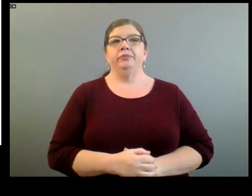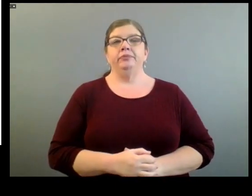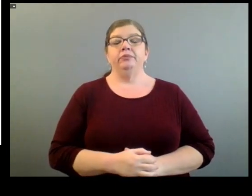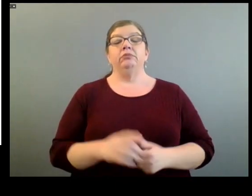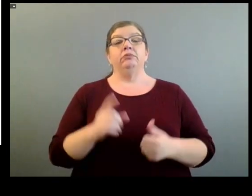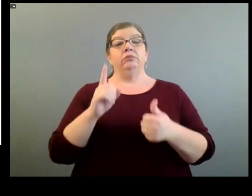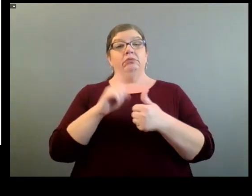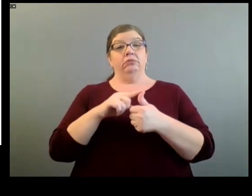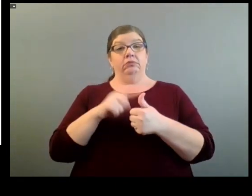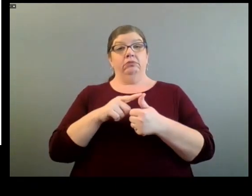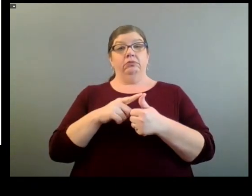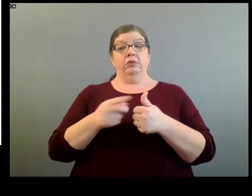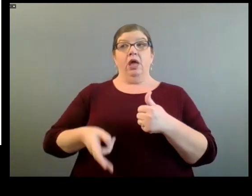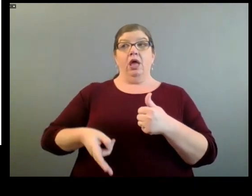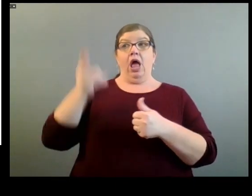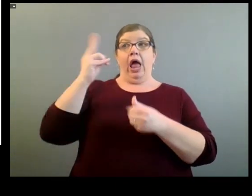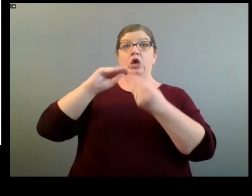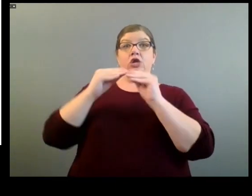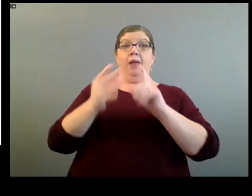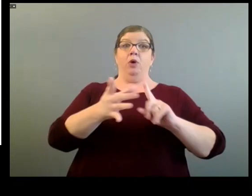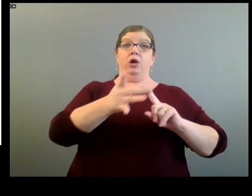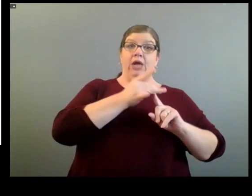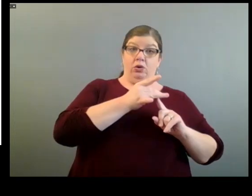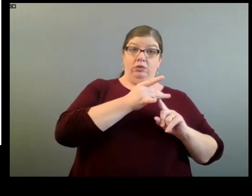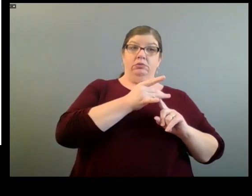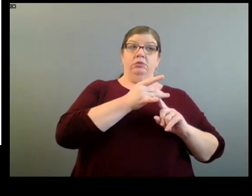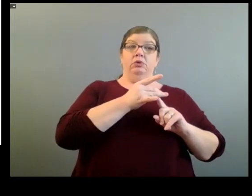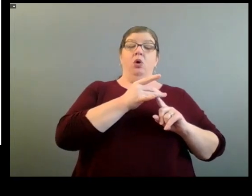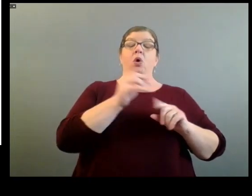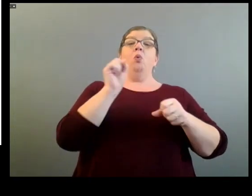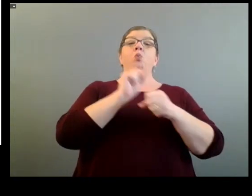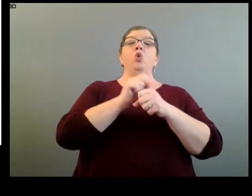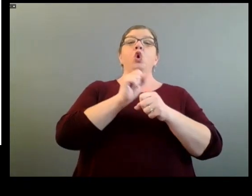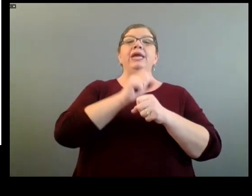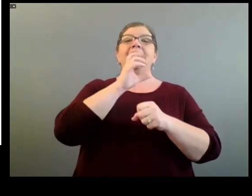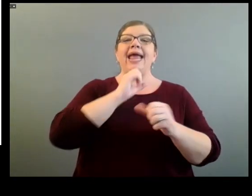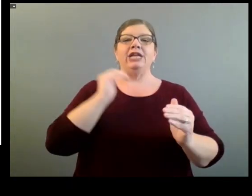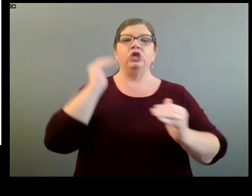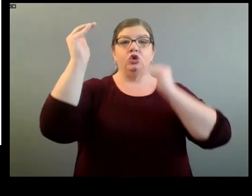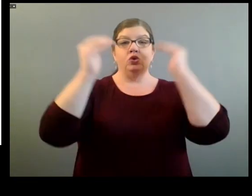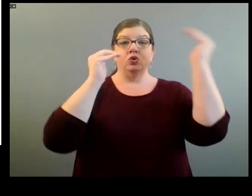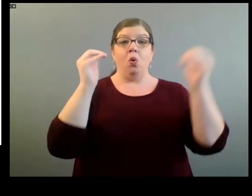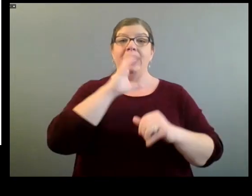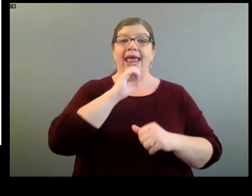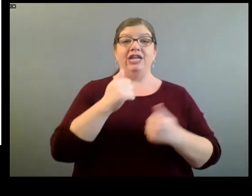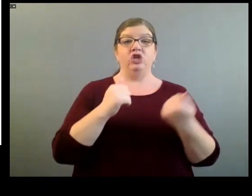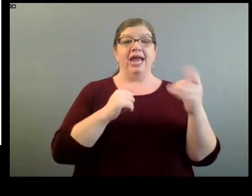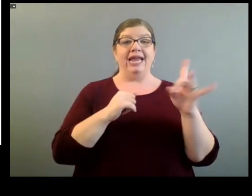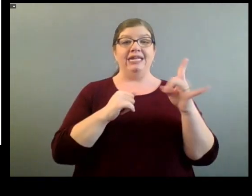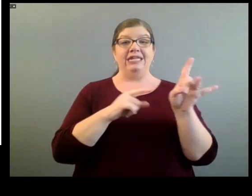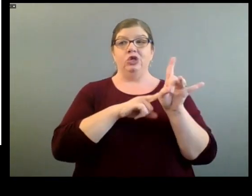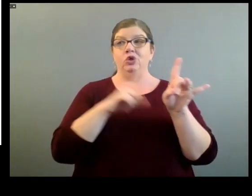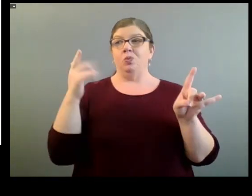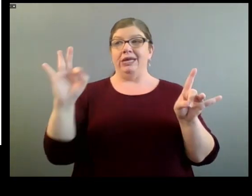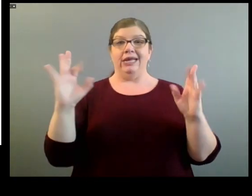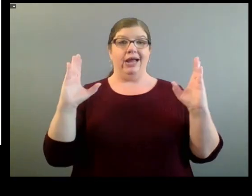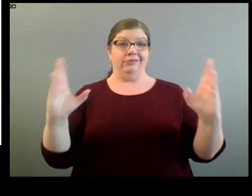cases versus the population were working age adults age 18 to 29